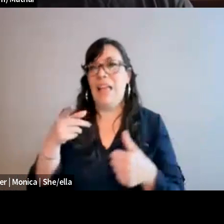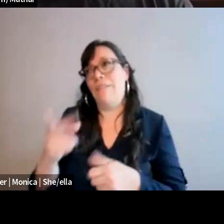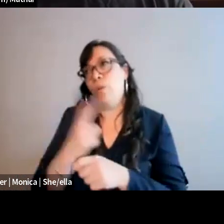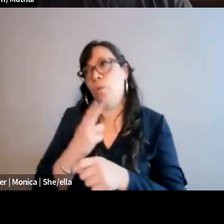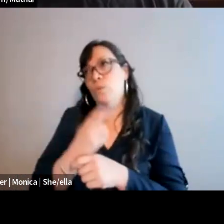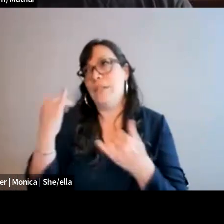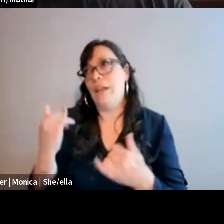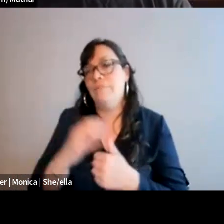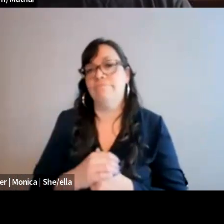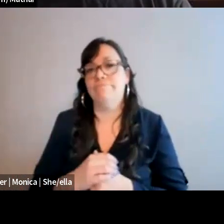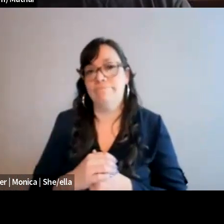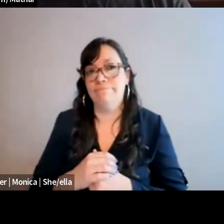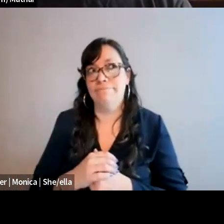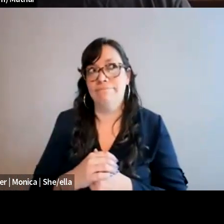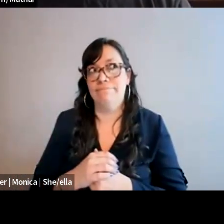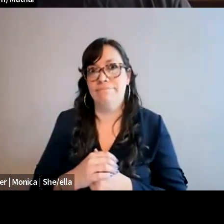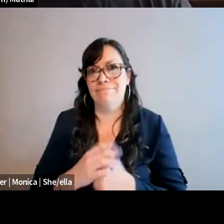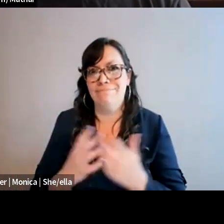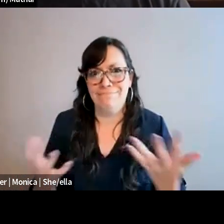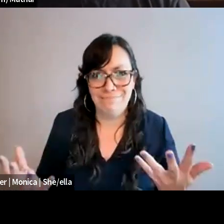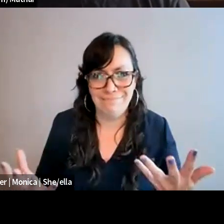today? And